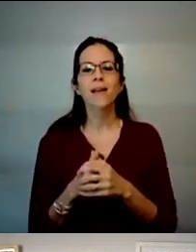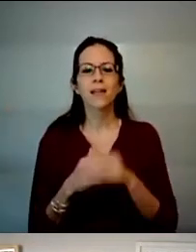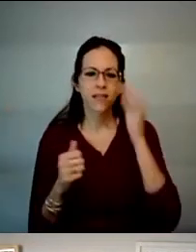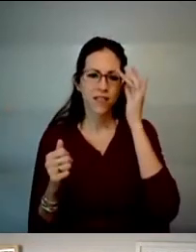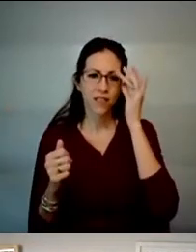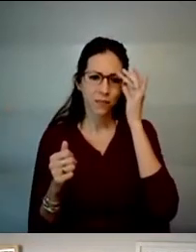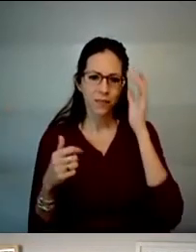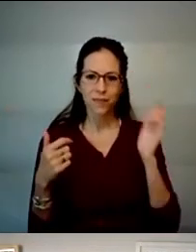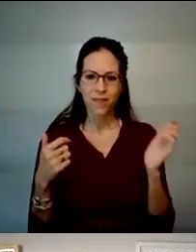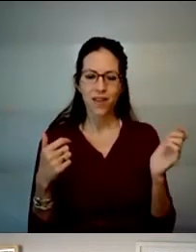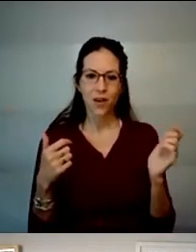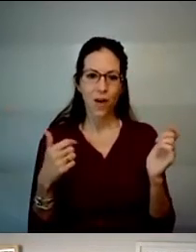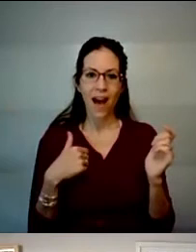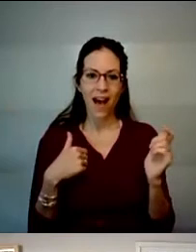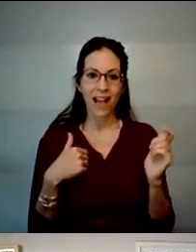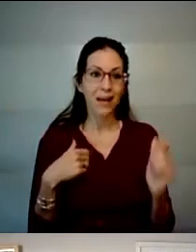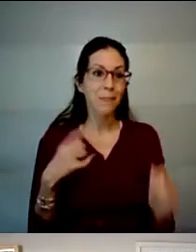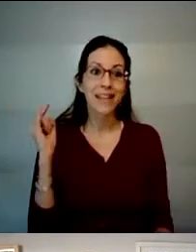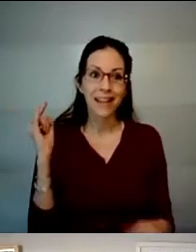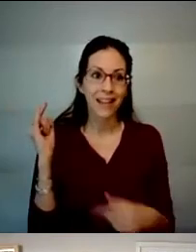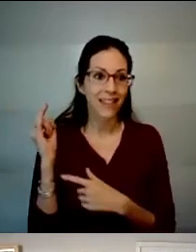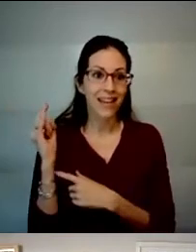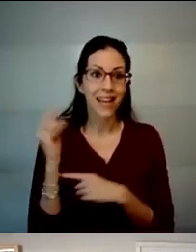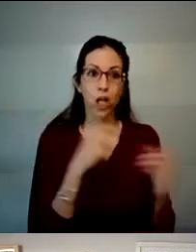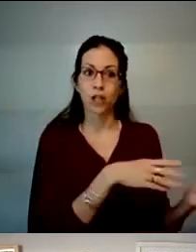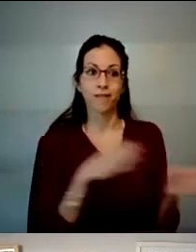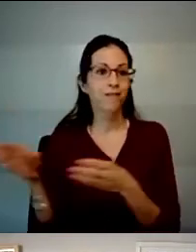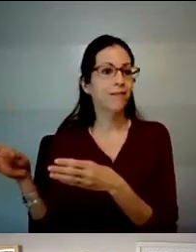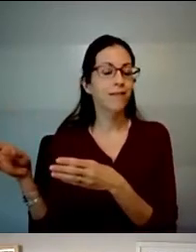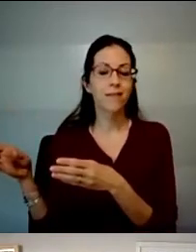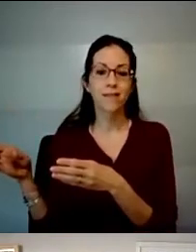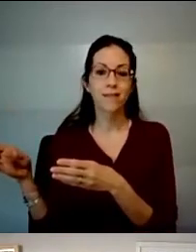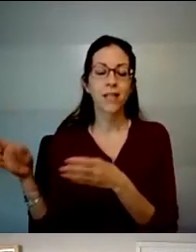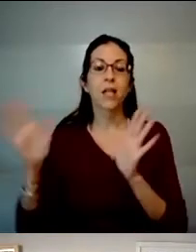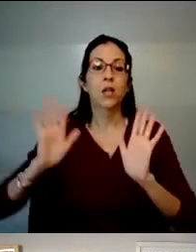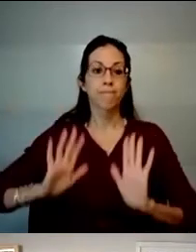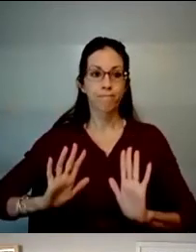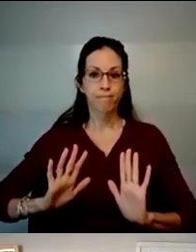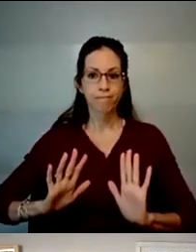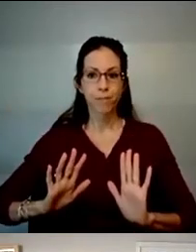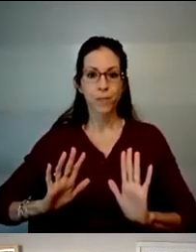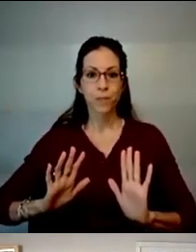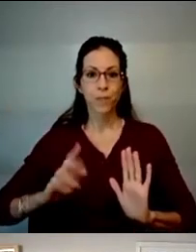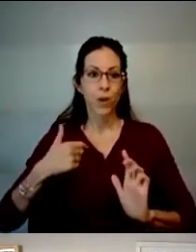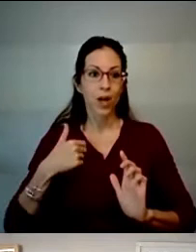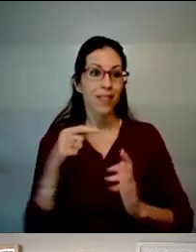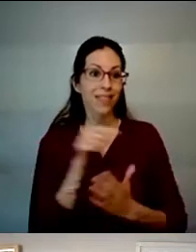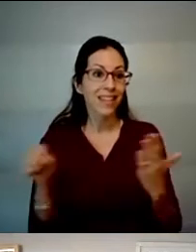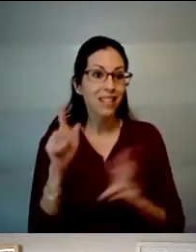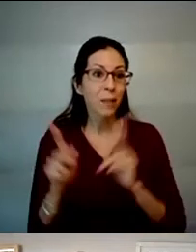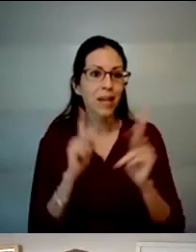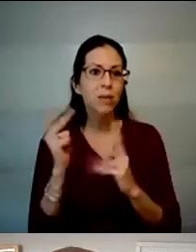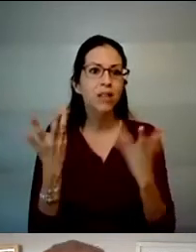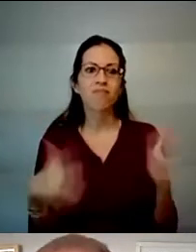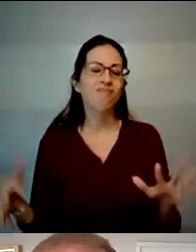and I immediately just kind of shifted to like, well, we have to keep these people who are so invested in this